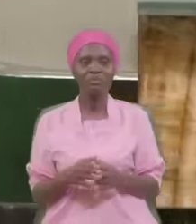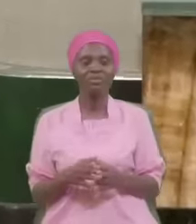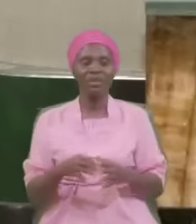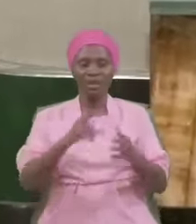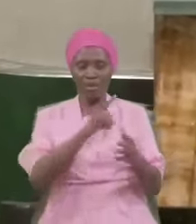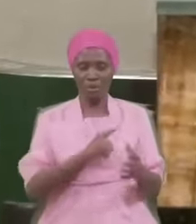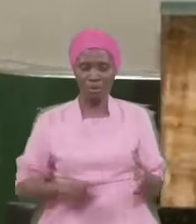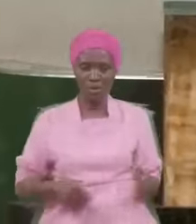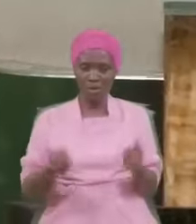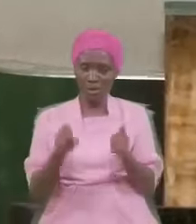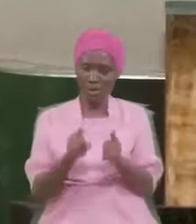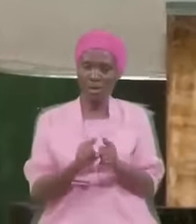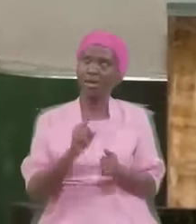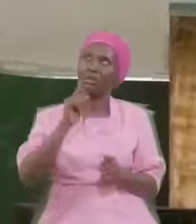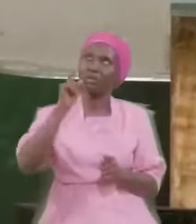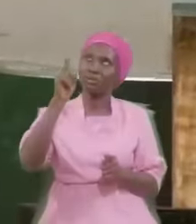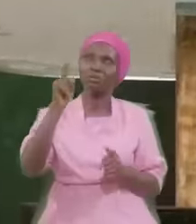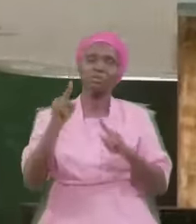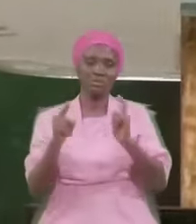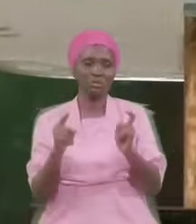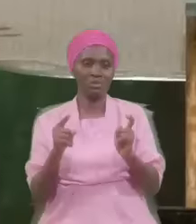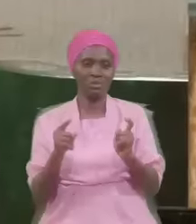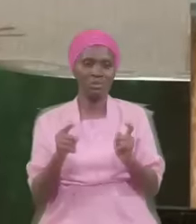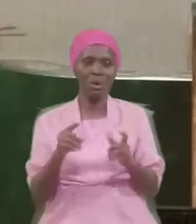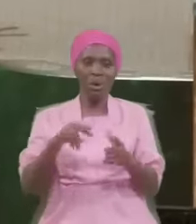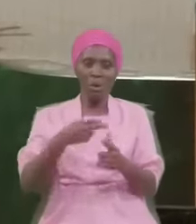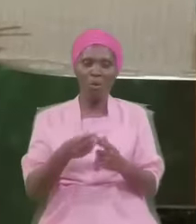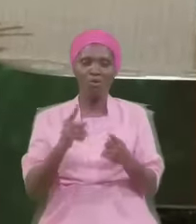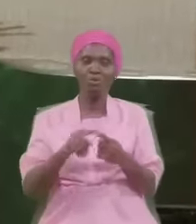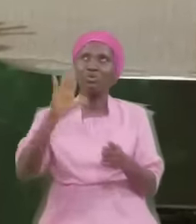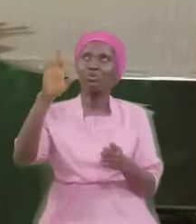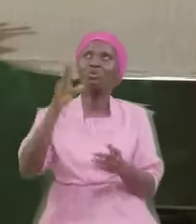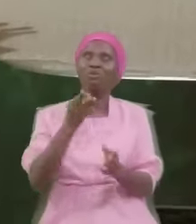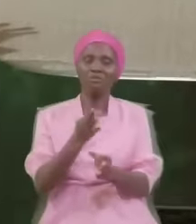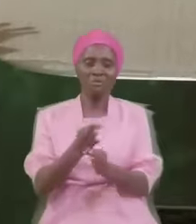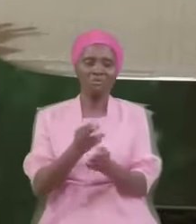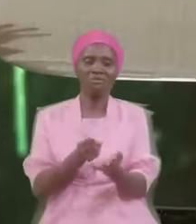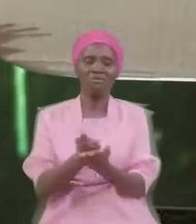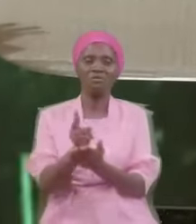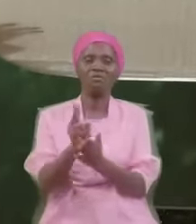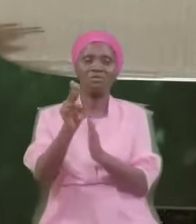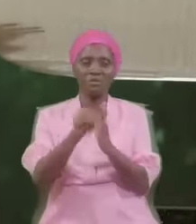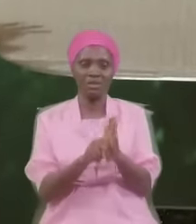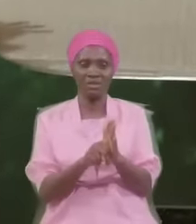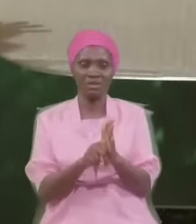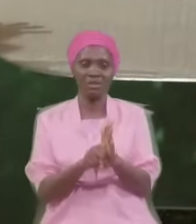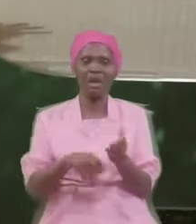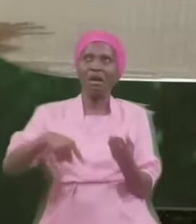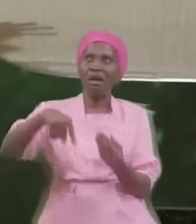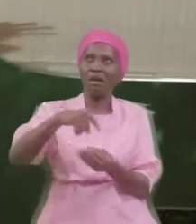like unto thee? For to thy faithfulness round about thee.